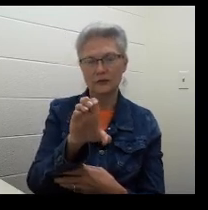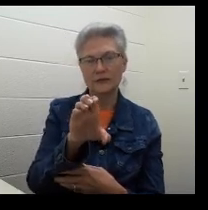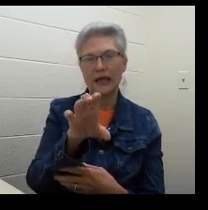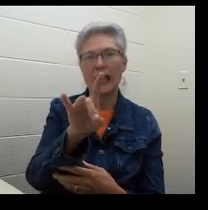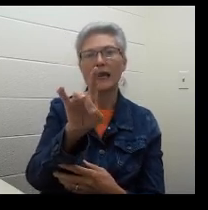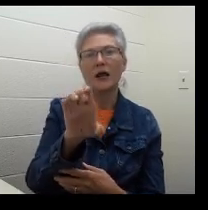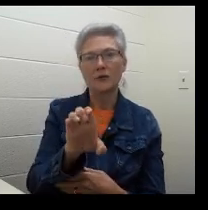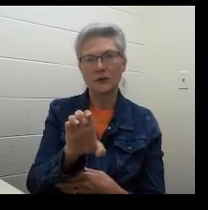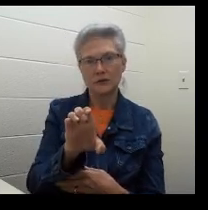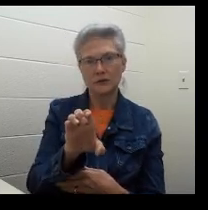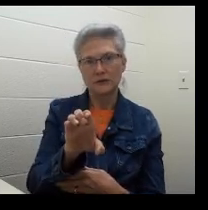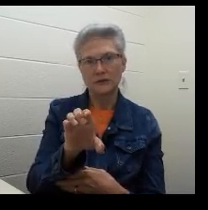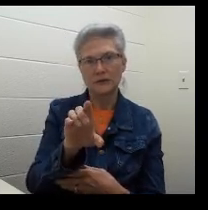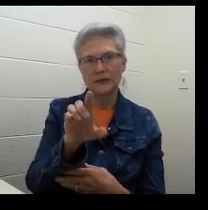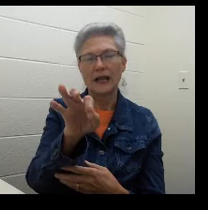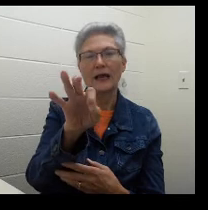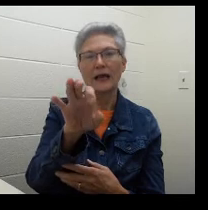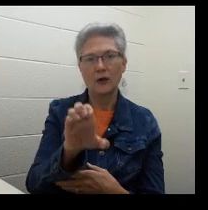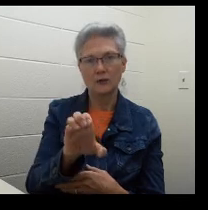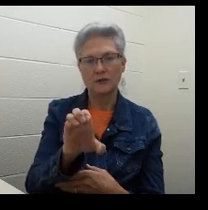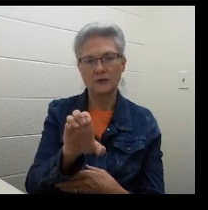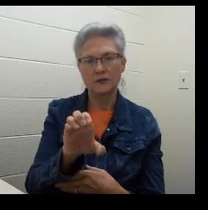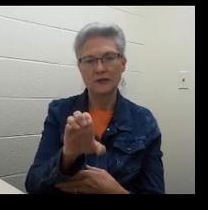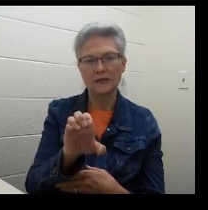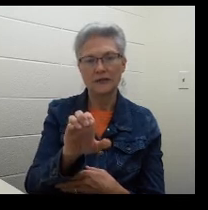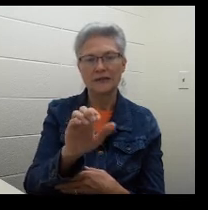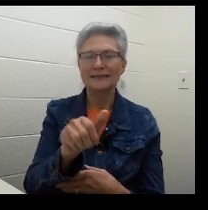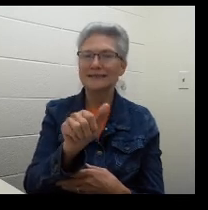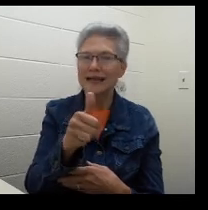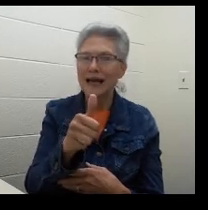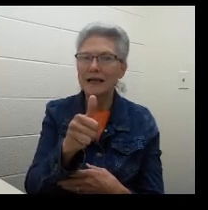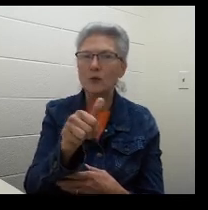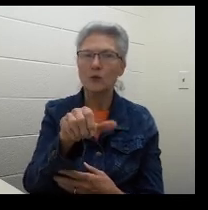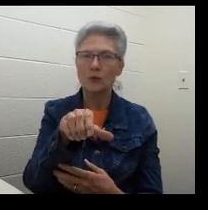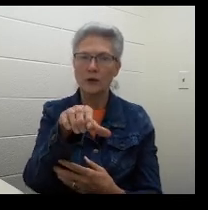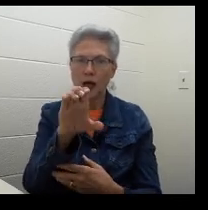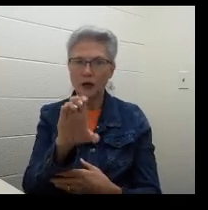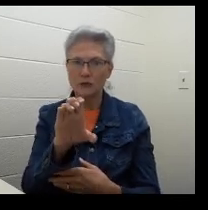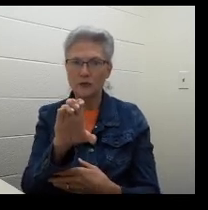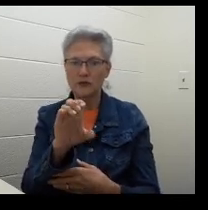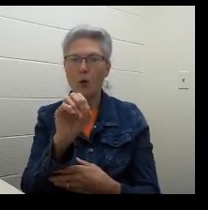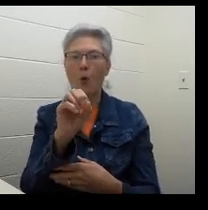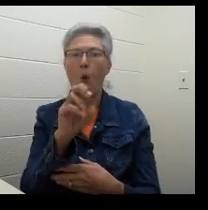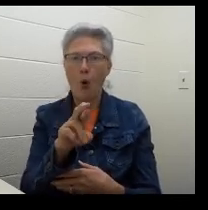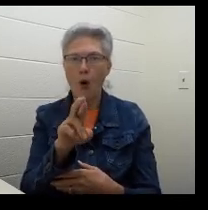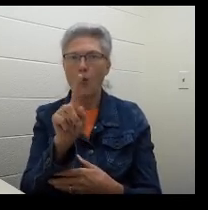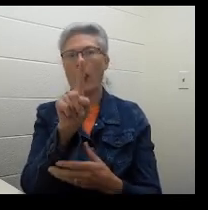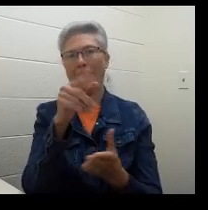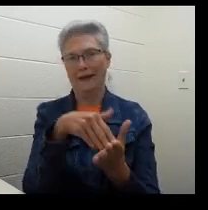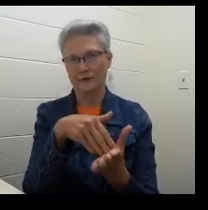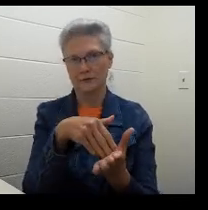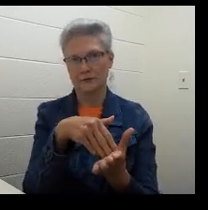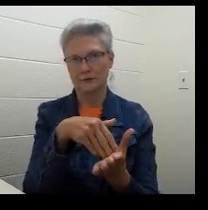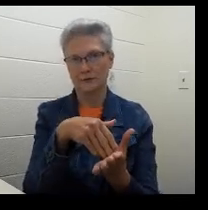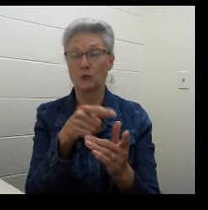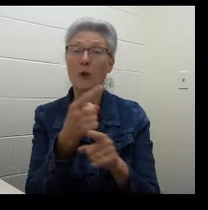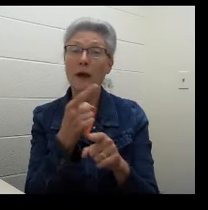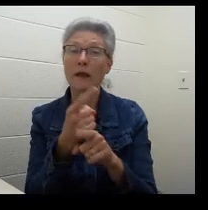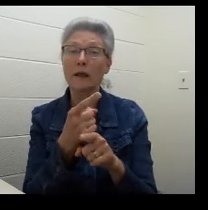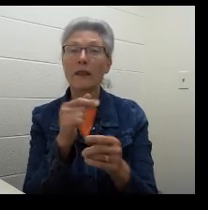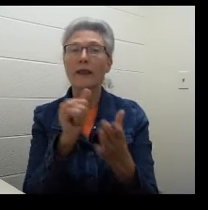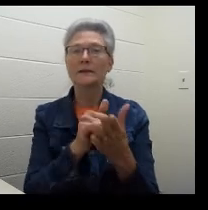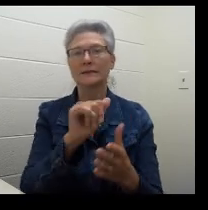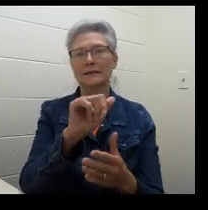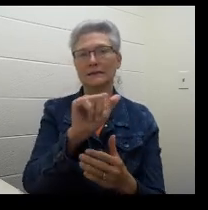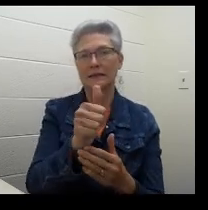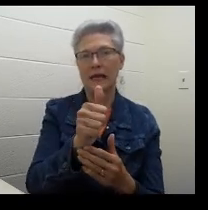700s, 800s, 900s, 1,000s, or 1,000, right? Those are the